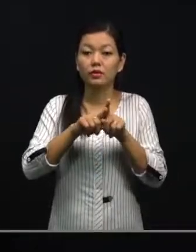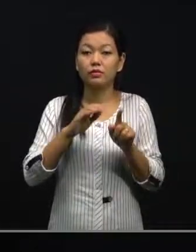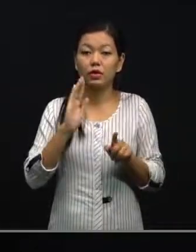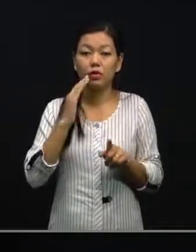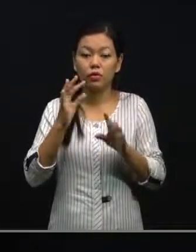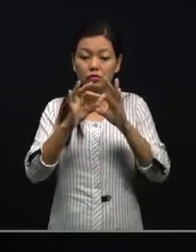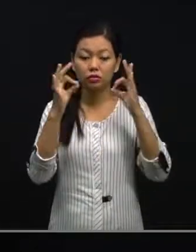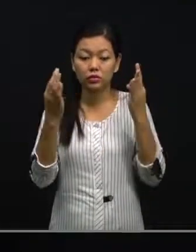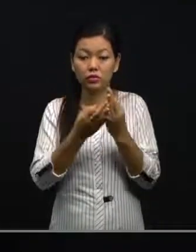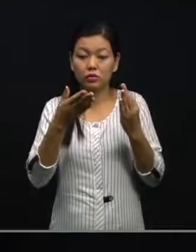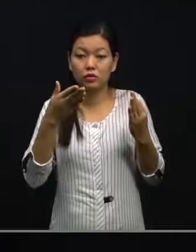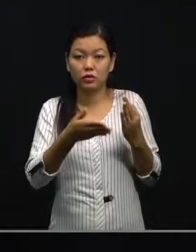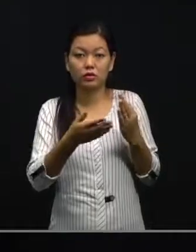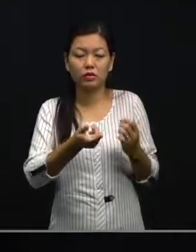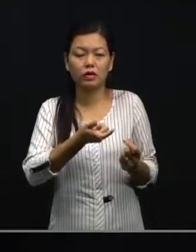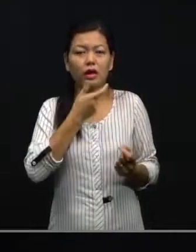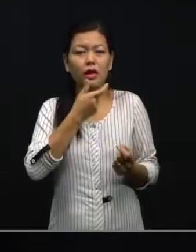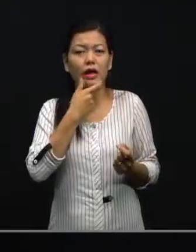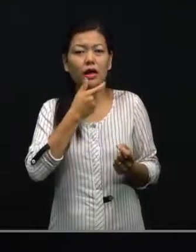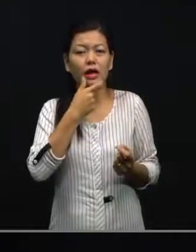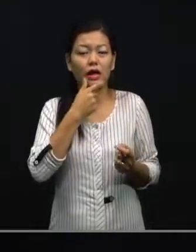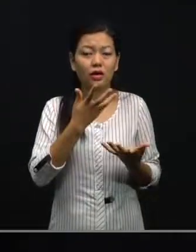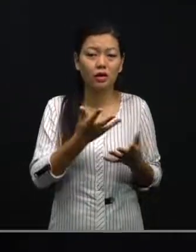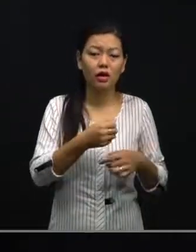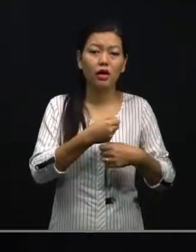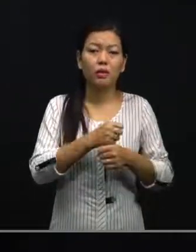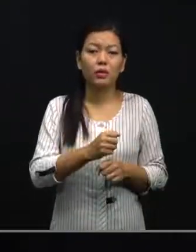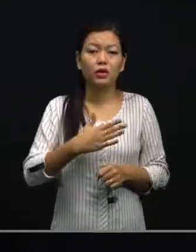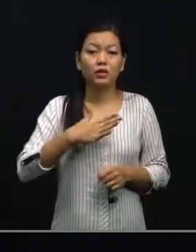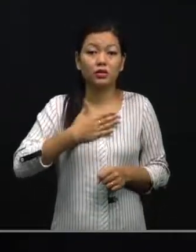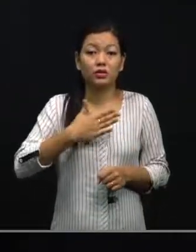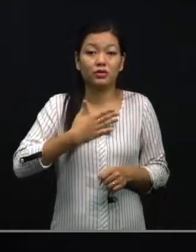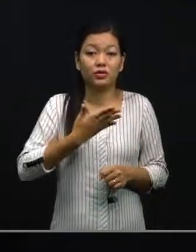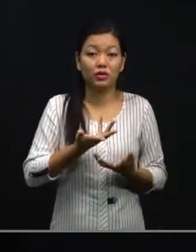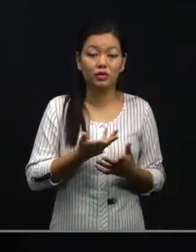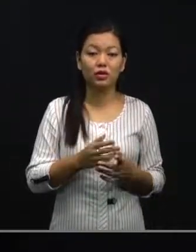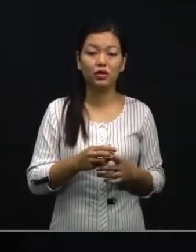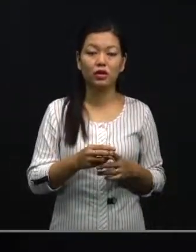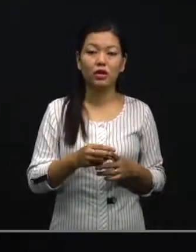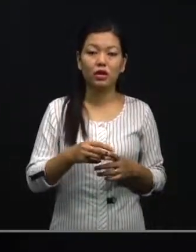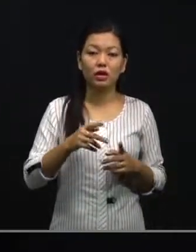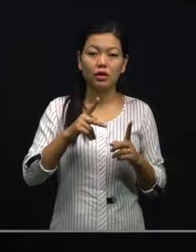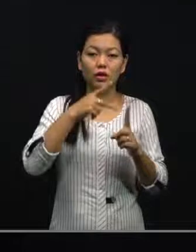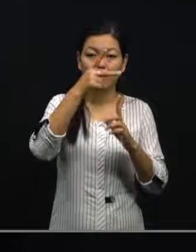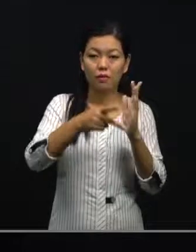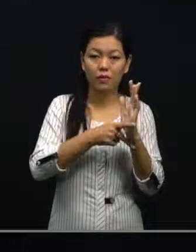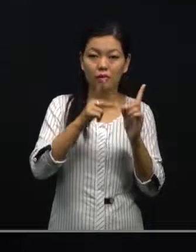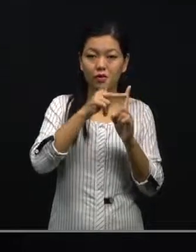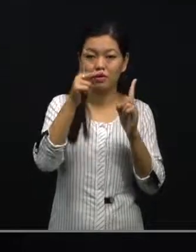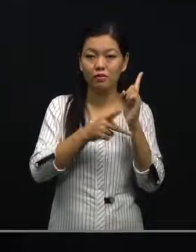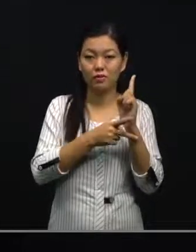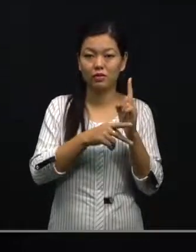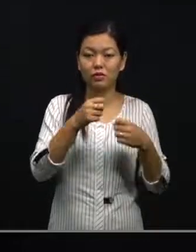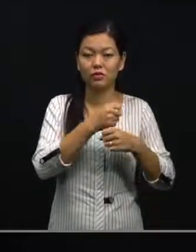when it is turning green and purple sometimes, the whole family was laughing, and yet she was quiet because she